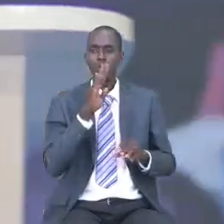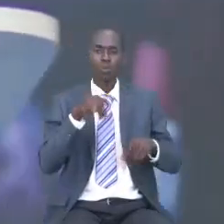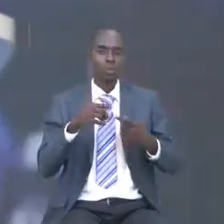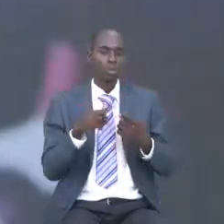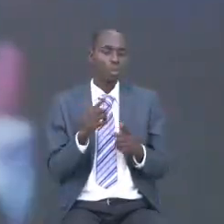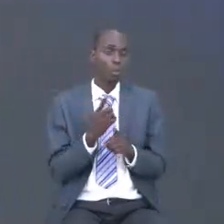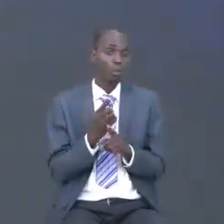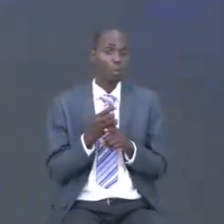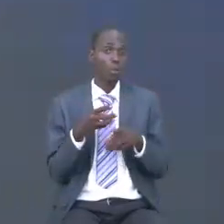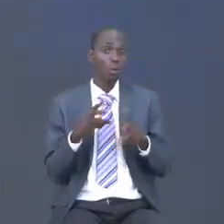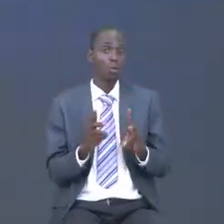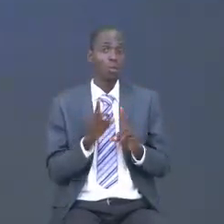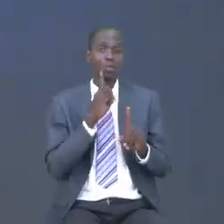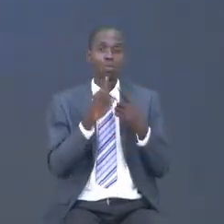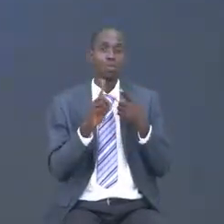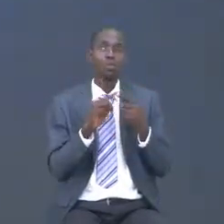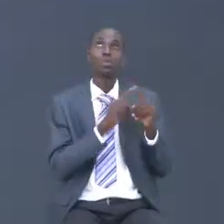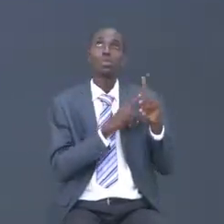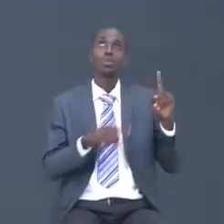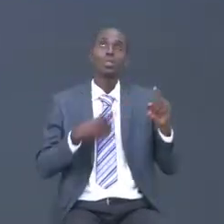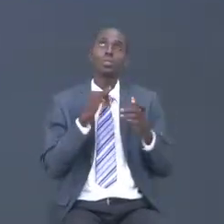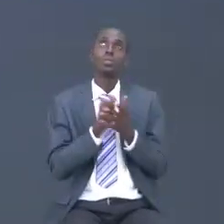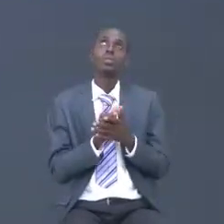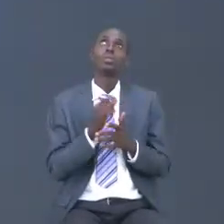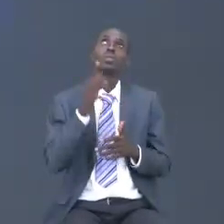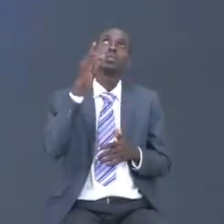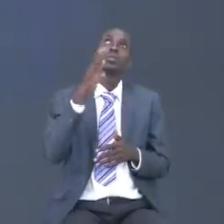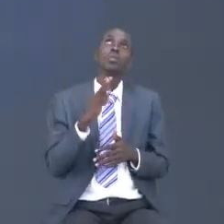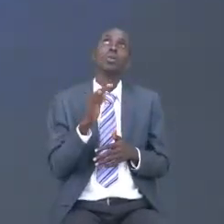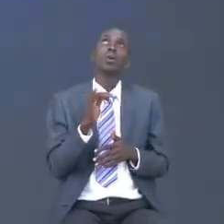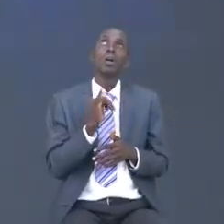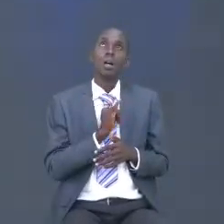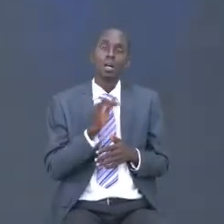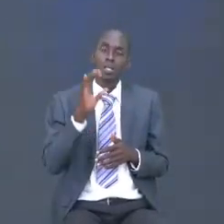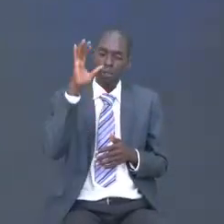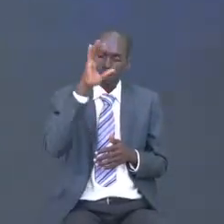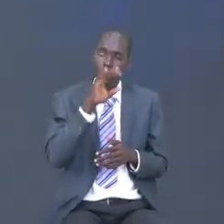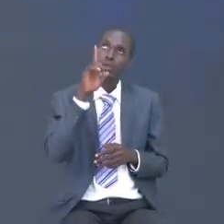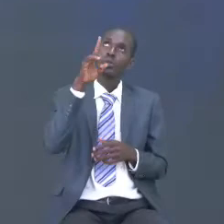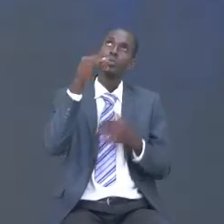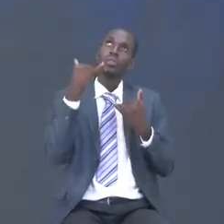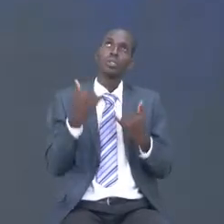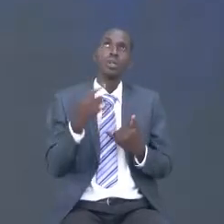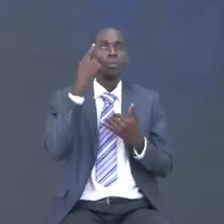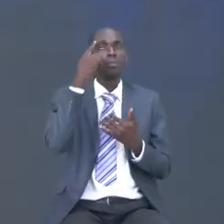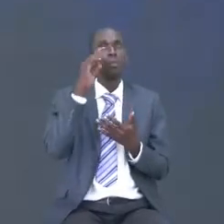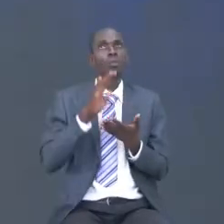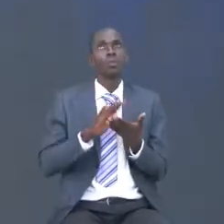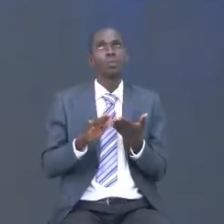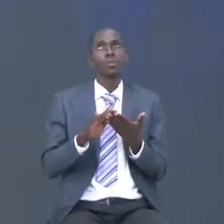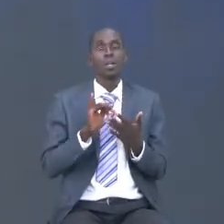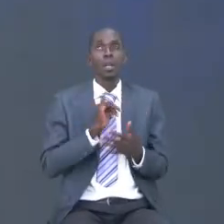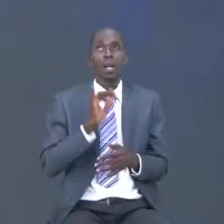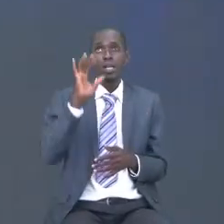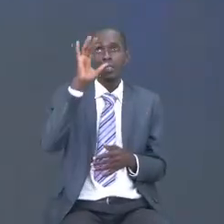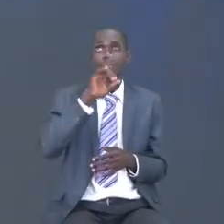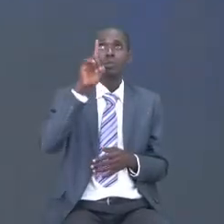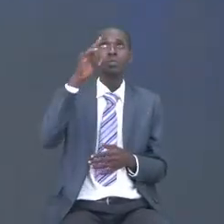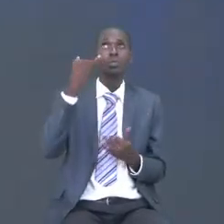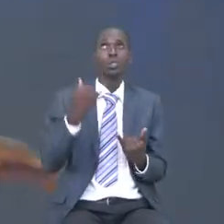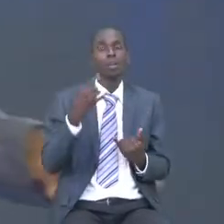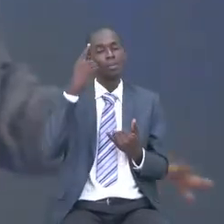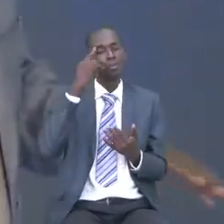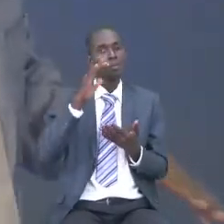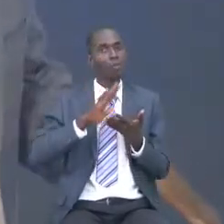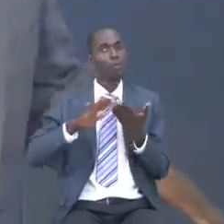there and say, Lord, I seek you now for pardon. I seek you for forgiveness.